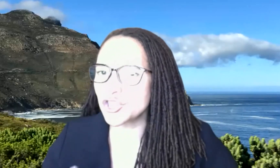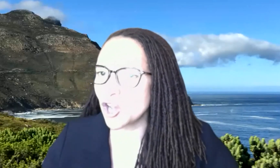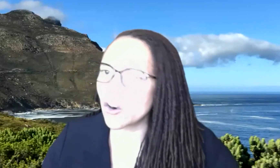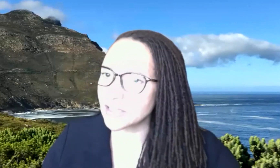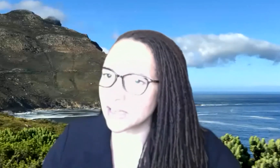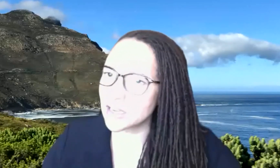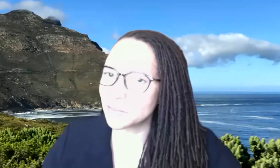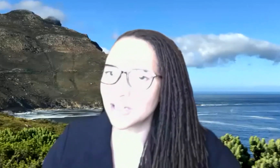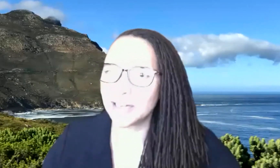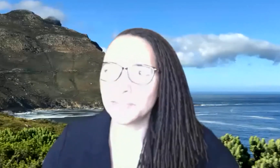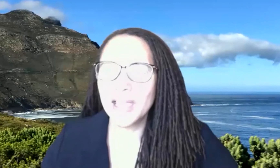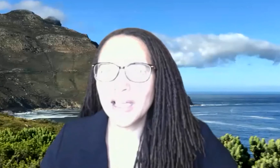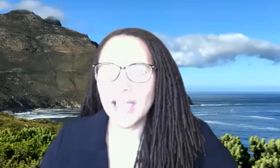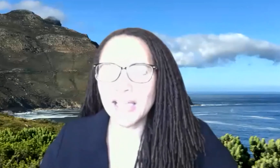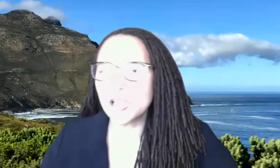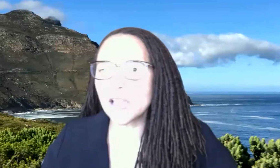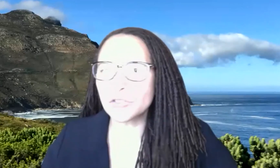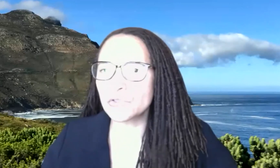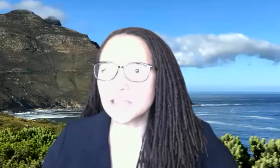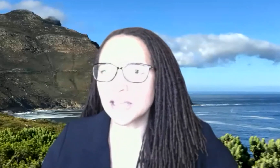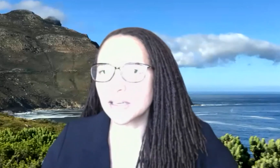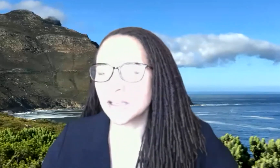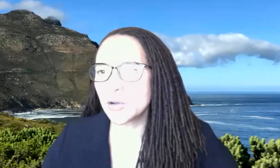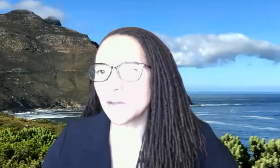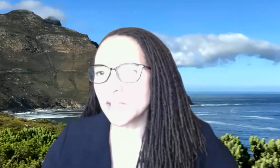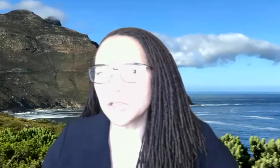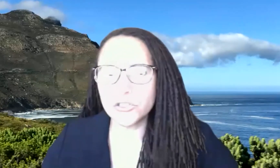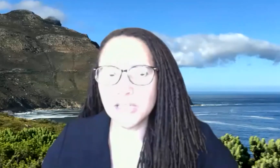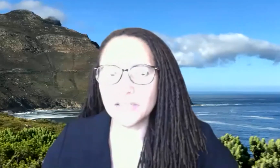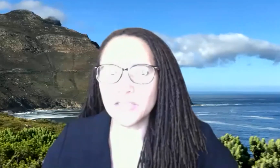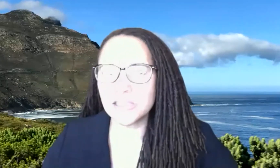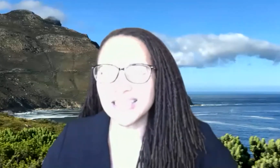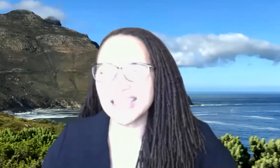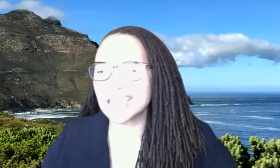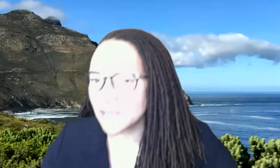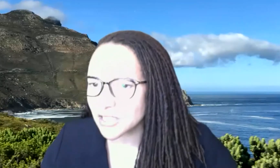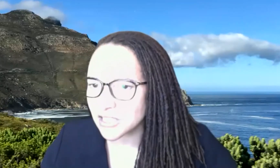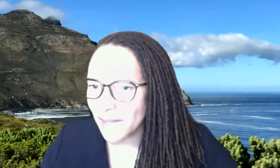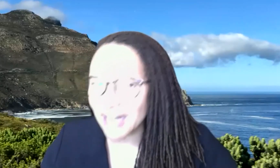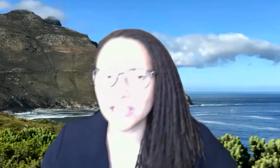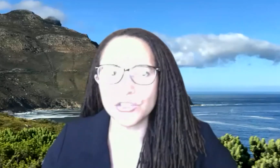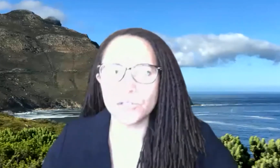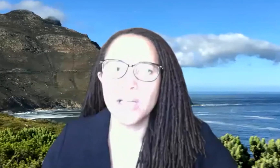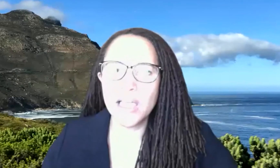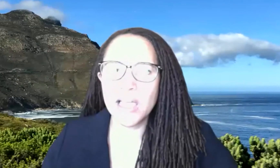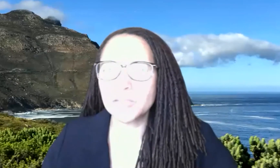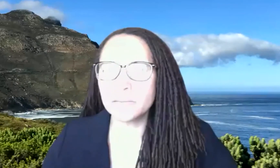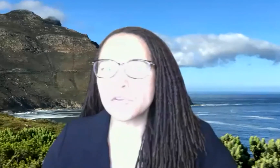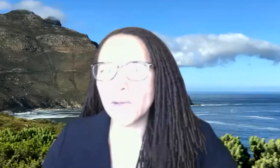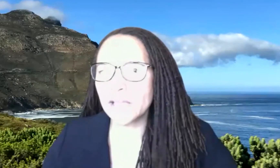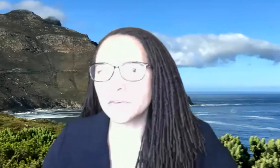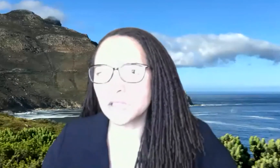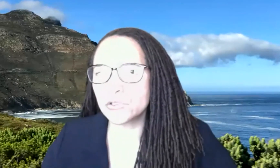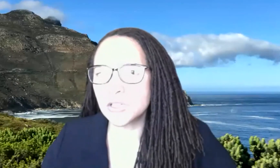very jarring to him. And talking through this and helping him understand that this is a systematic issue helped him